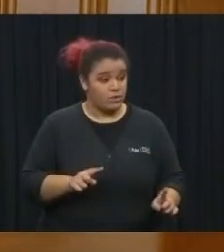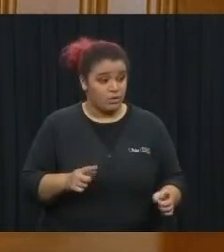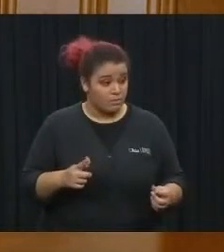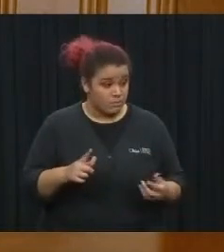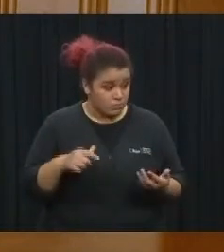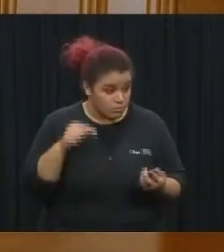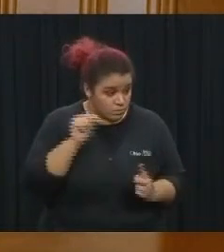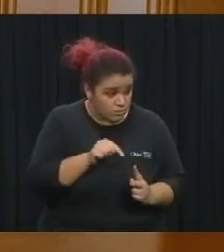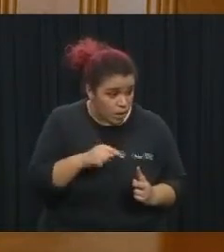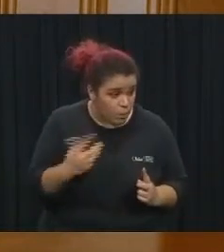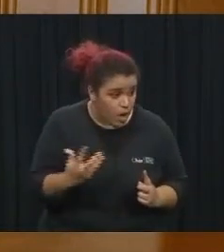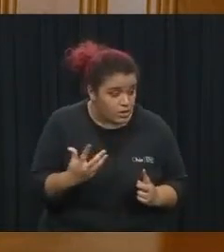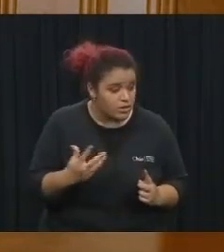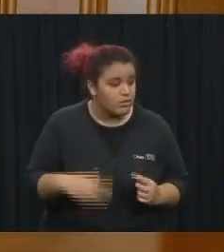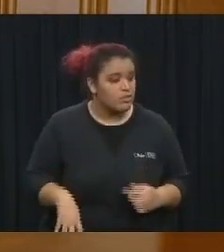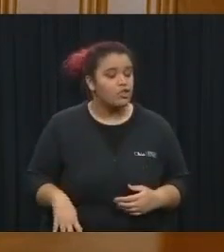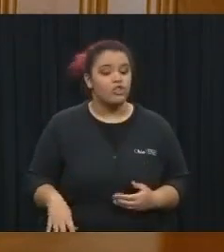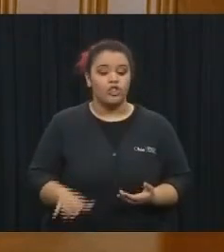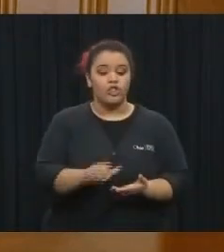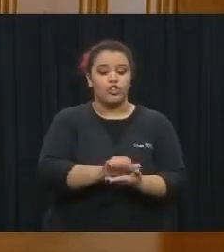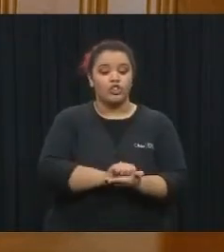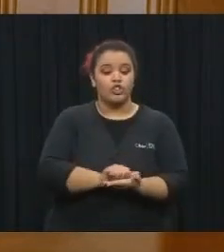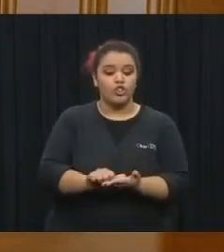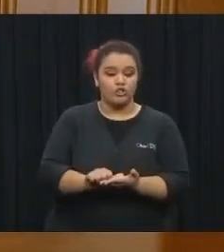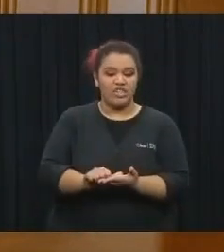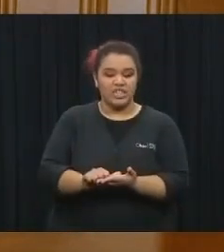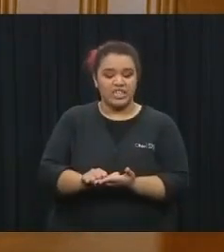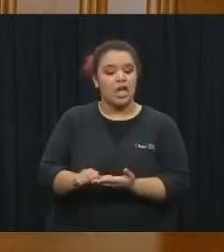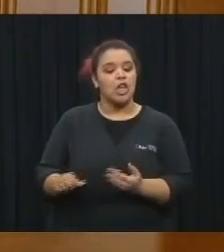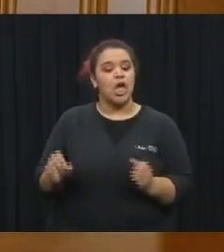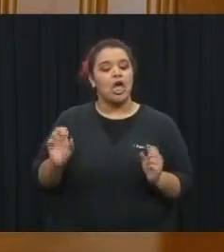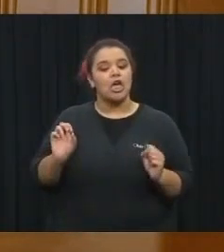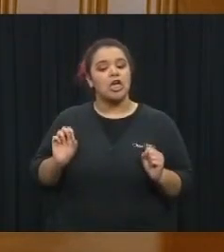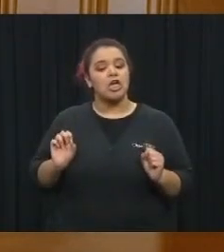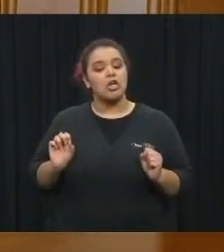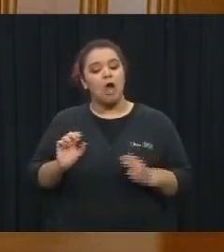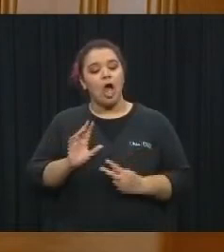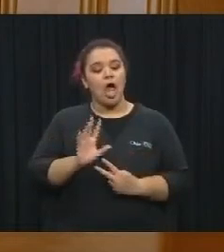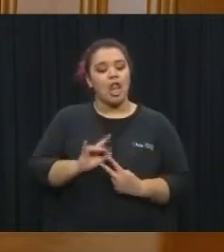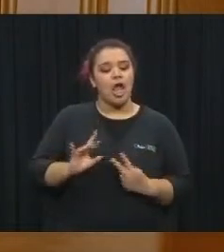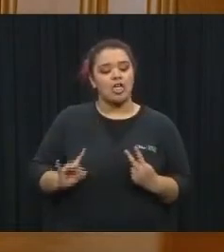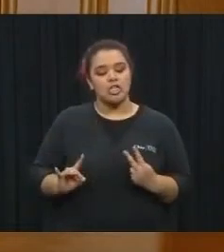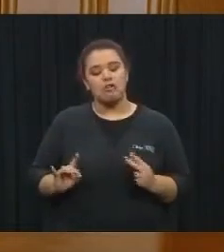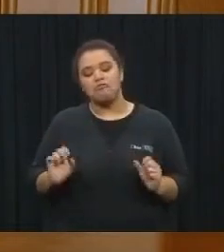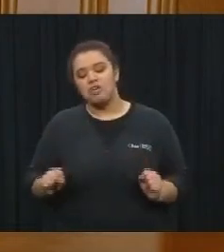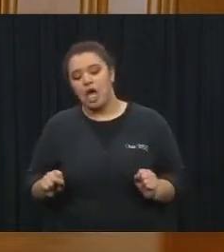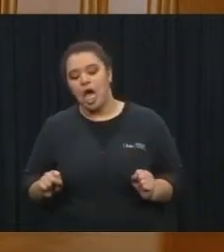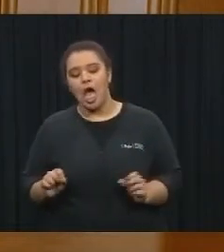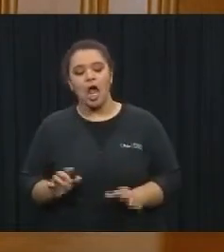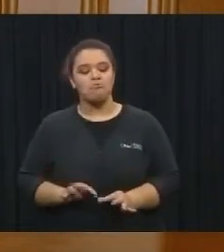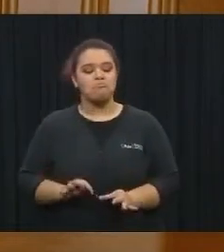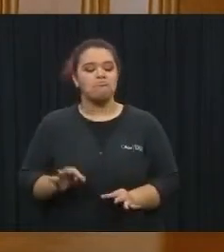elective surgeries, and there was criteria laid out in that order.